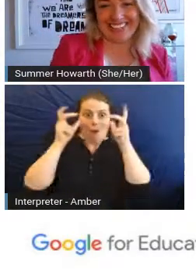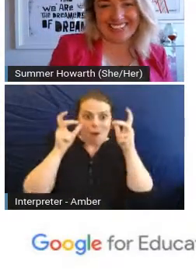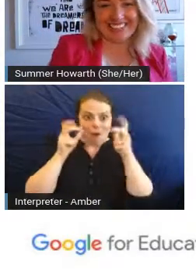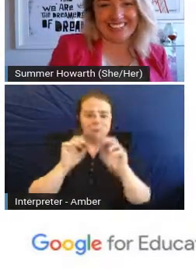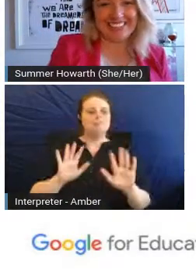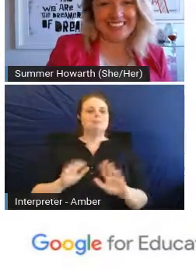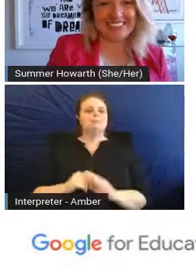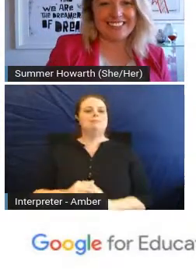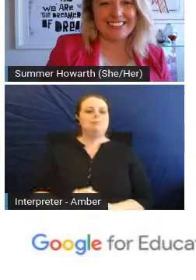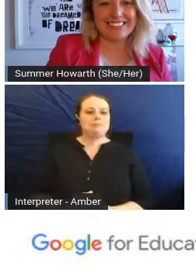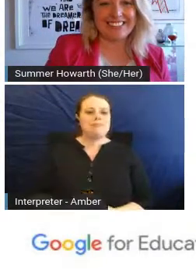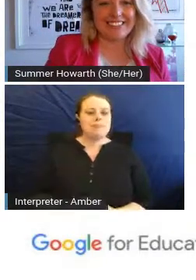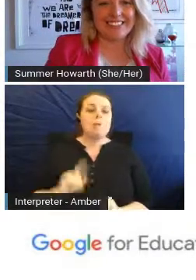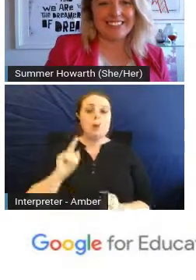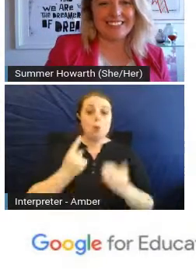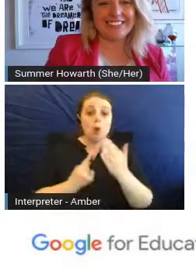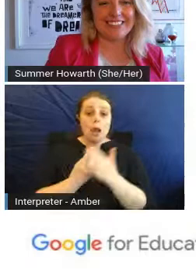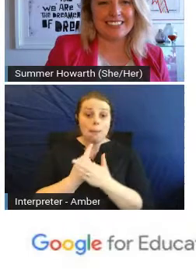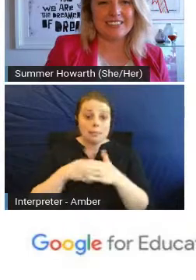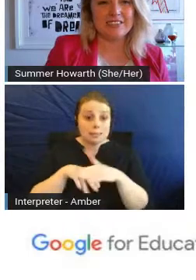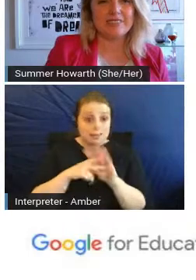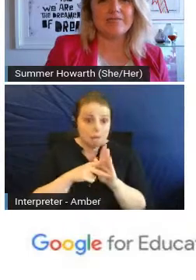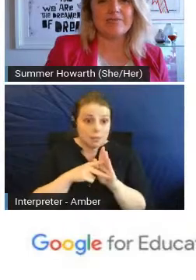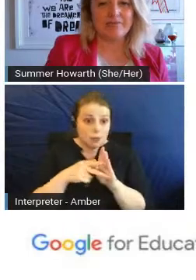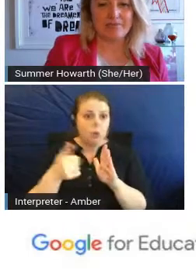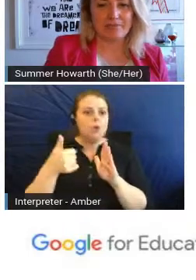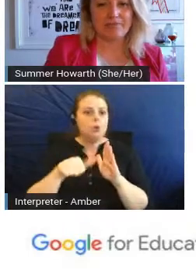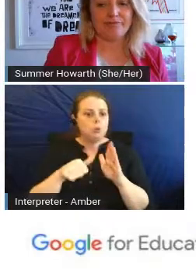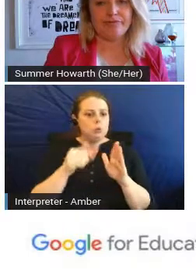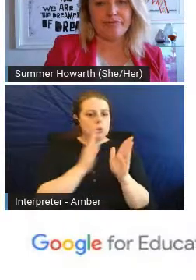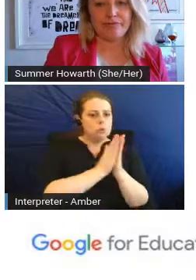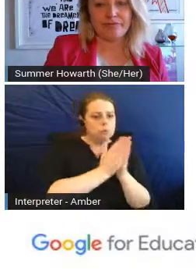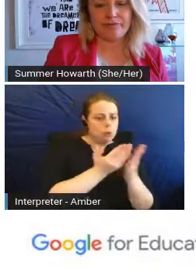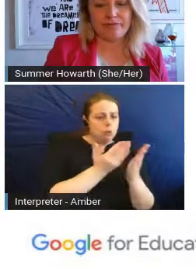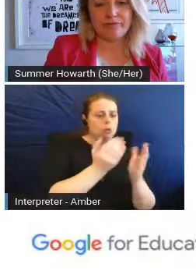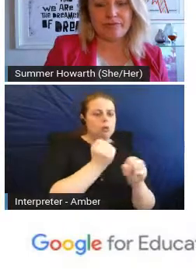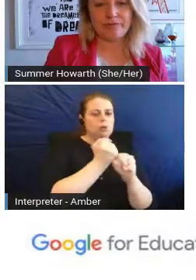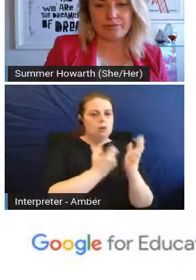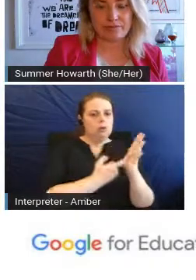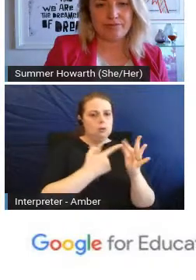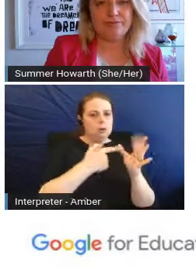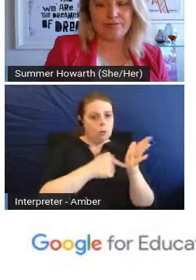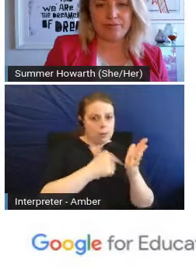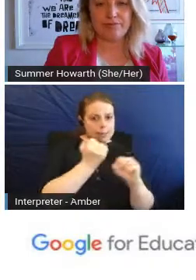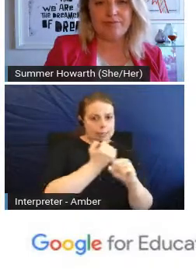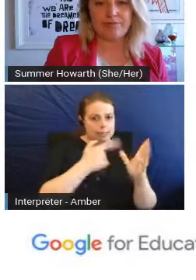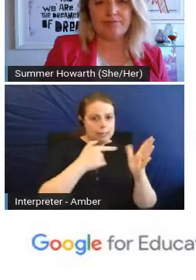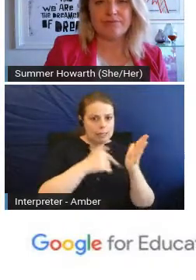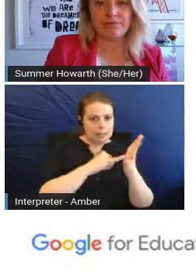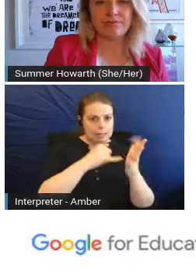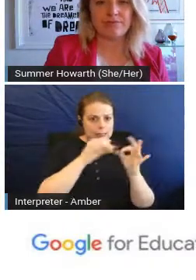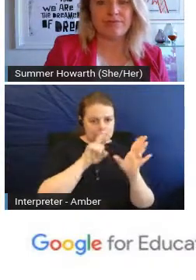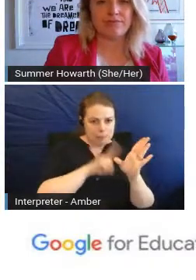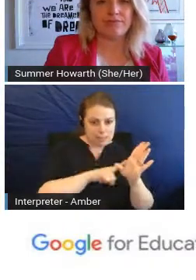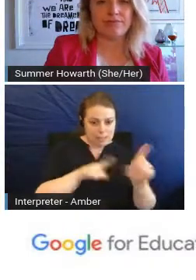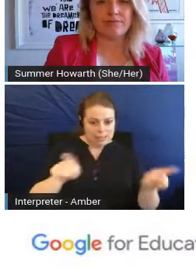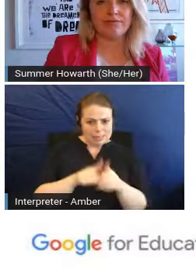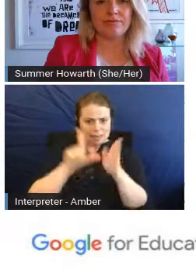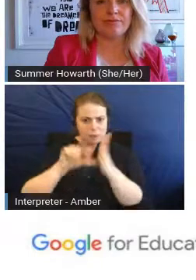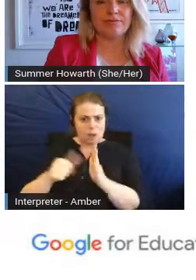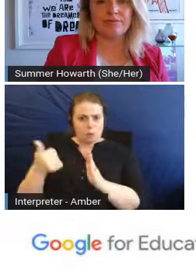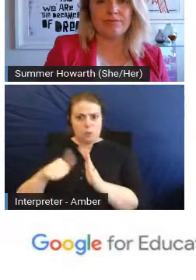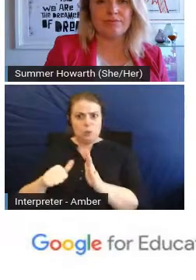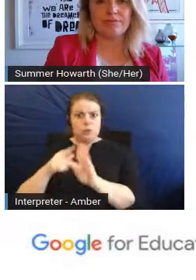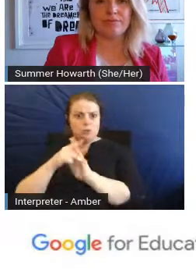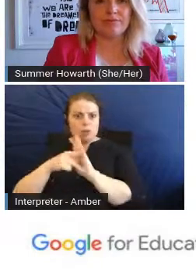here in this video, it uses The Great Gatsby and then it, you know, juxtaposes it with images from today, with this